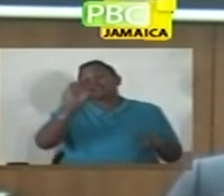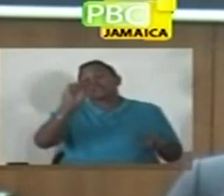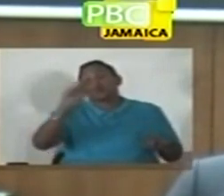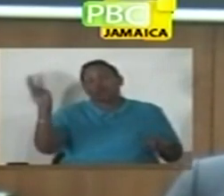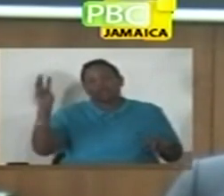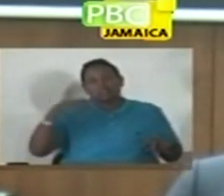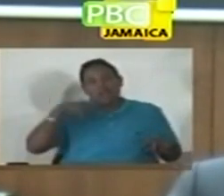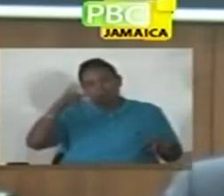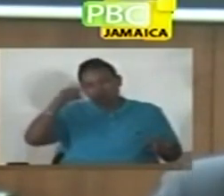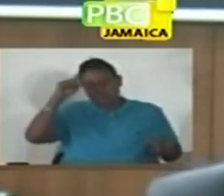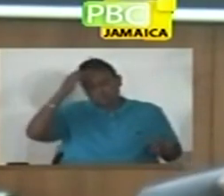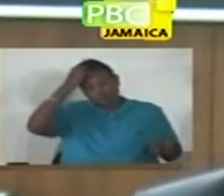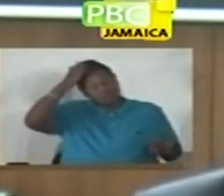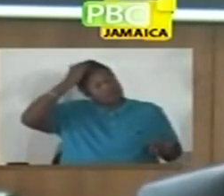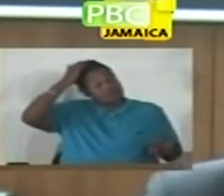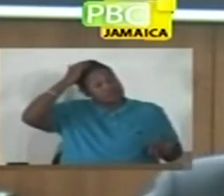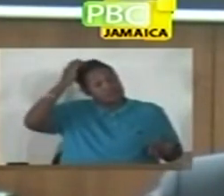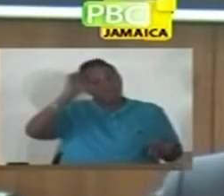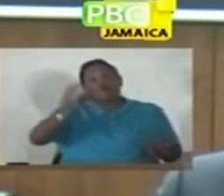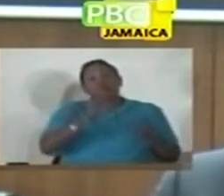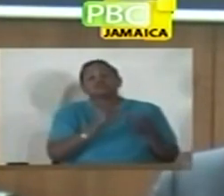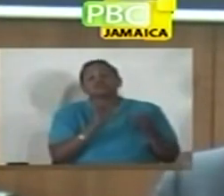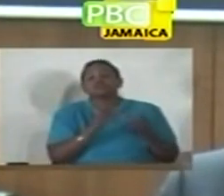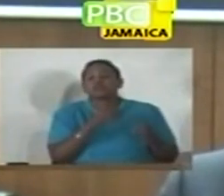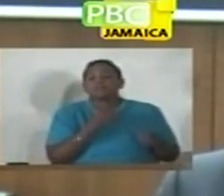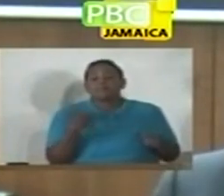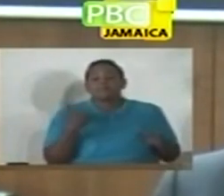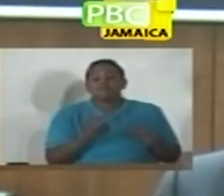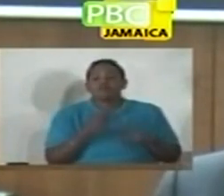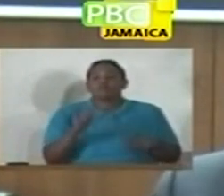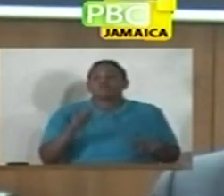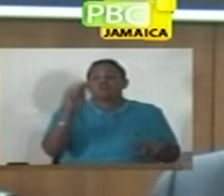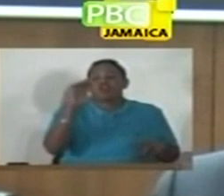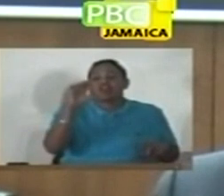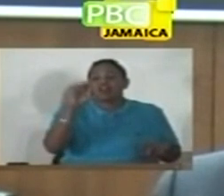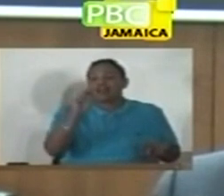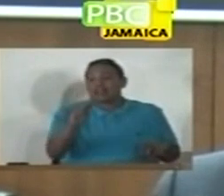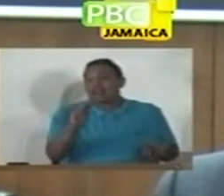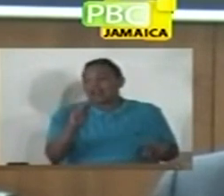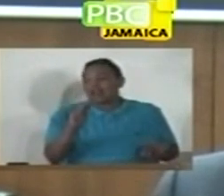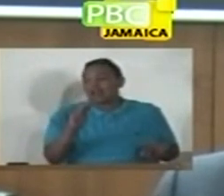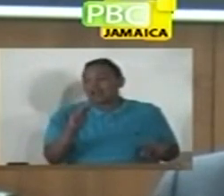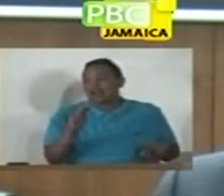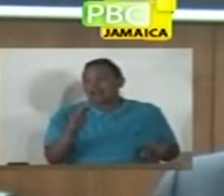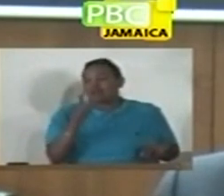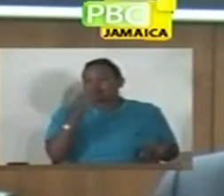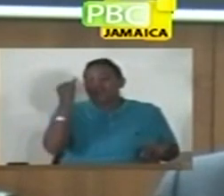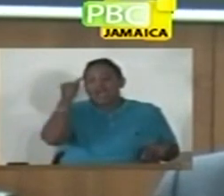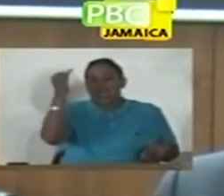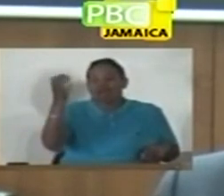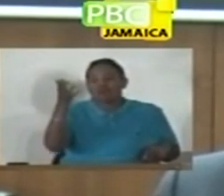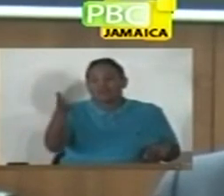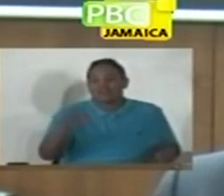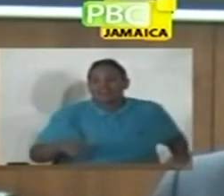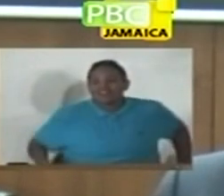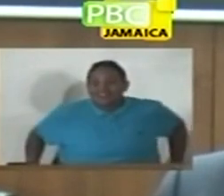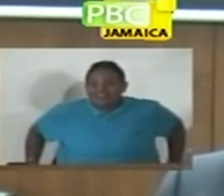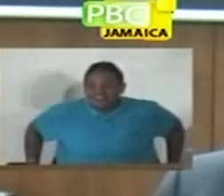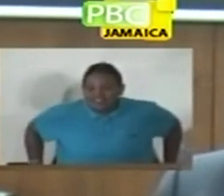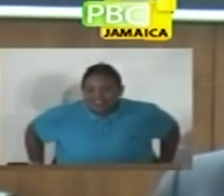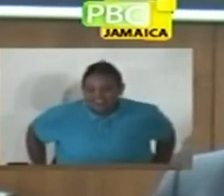must mention the member from North Clarendon whose idea it was. Ignore it. Don't think about